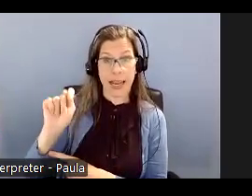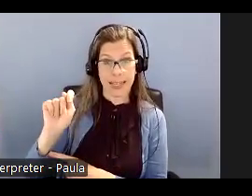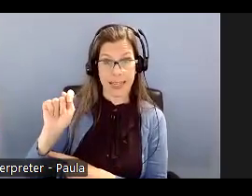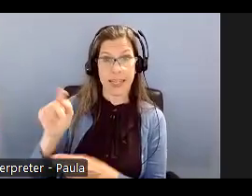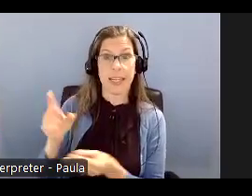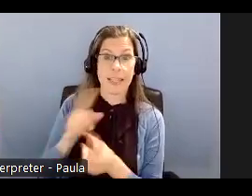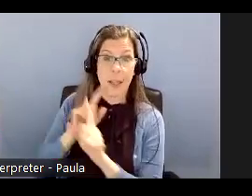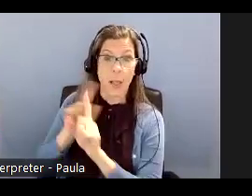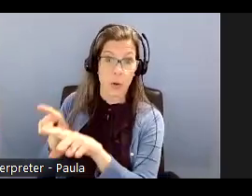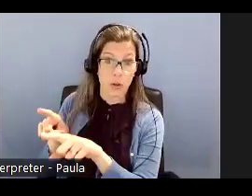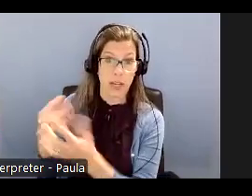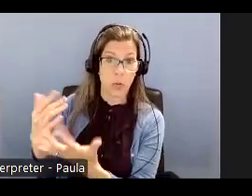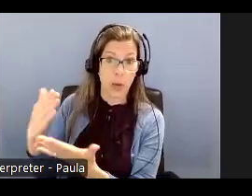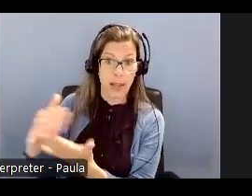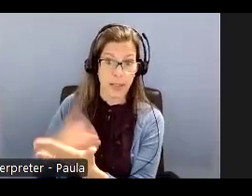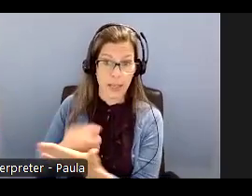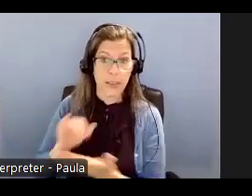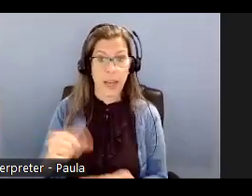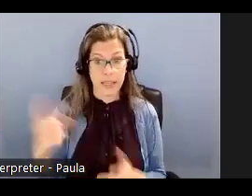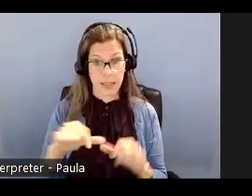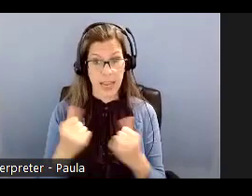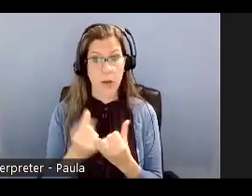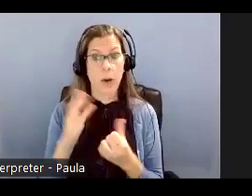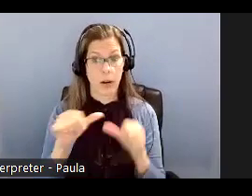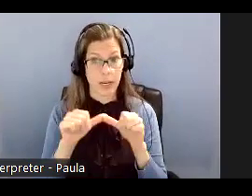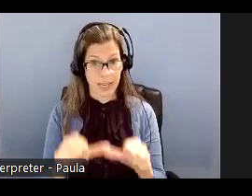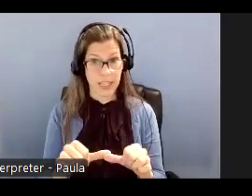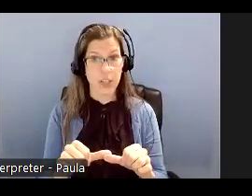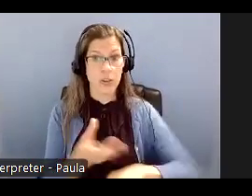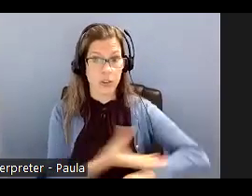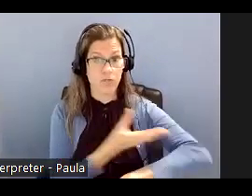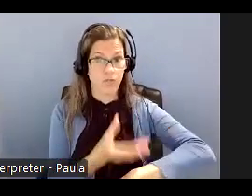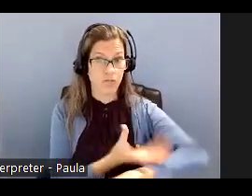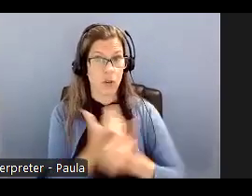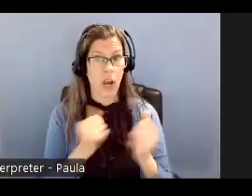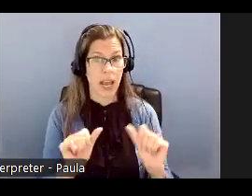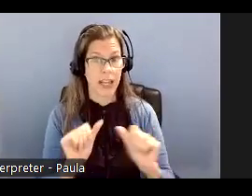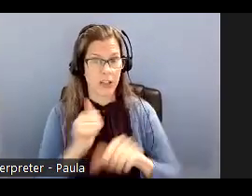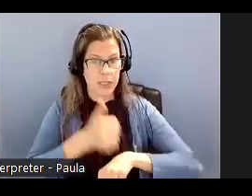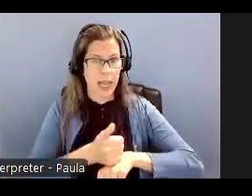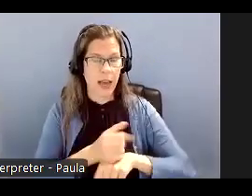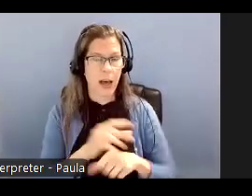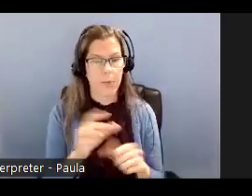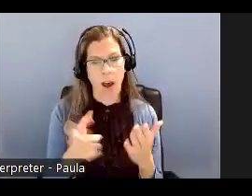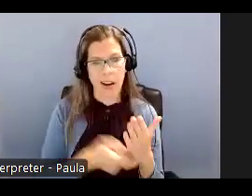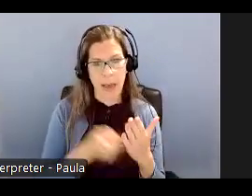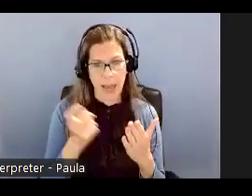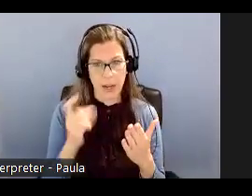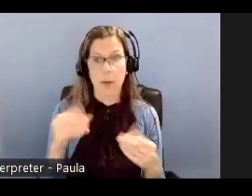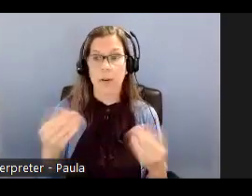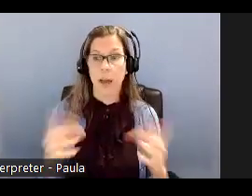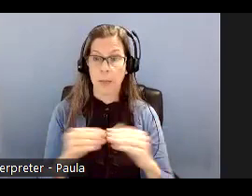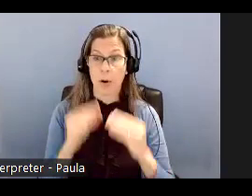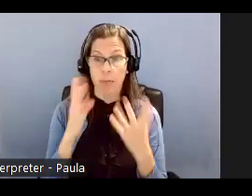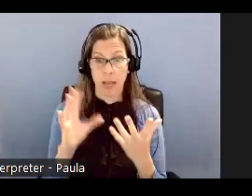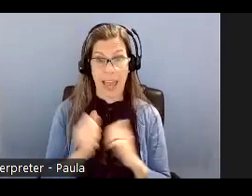list. That is something that the agency will continue to work on post-implementation, and will provide more information about how we